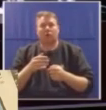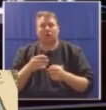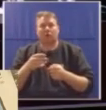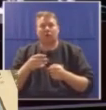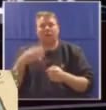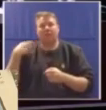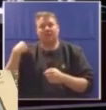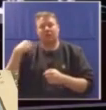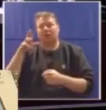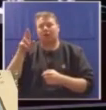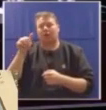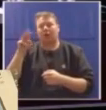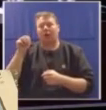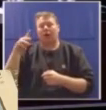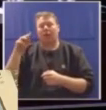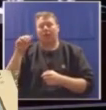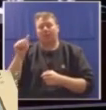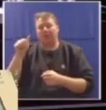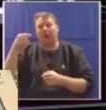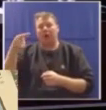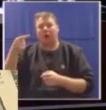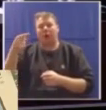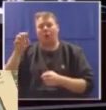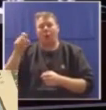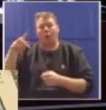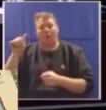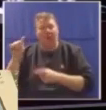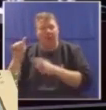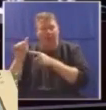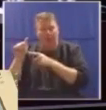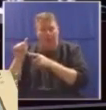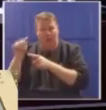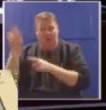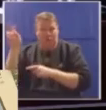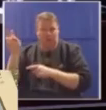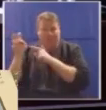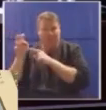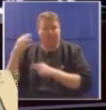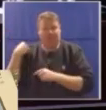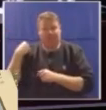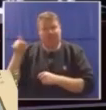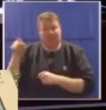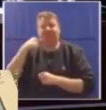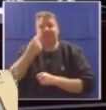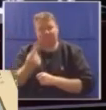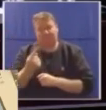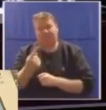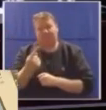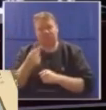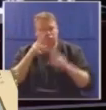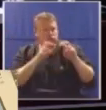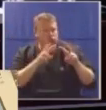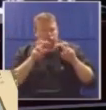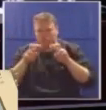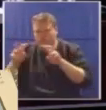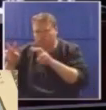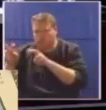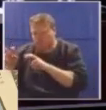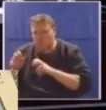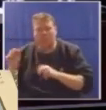Ramokgopa, who in his very good diagnostic work, having gone to all our power